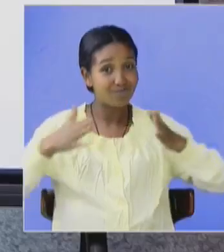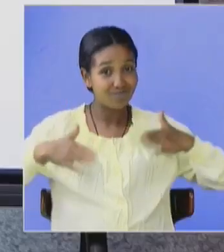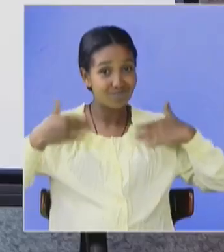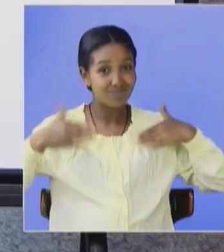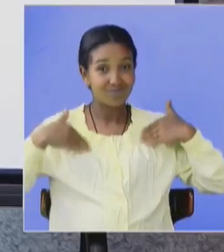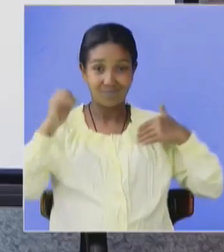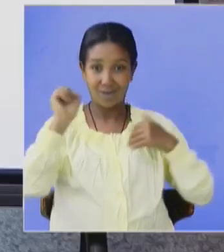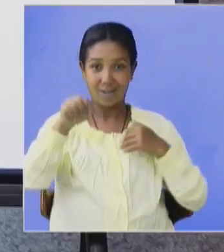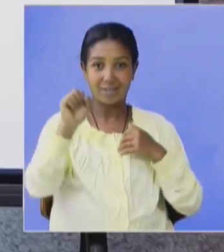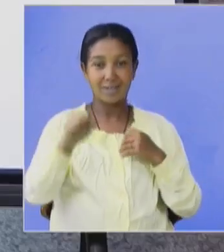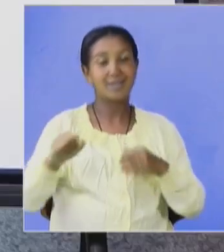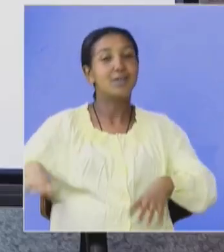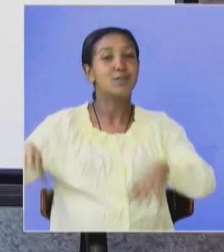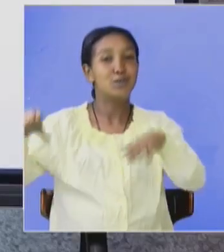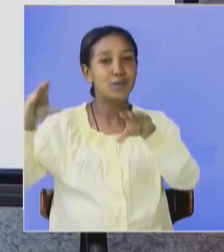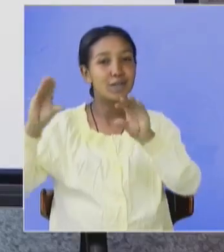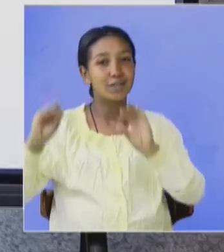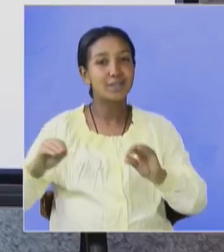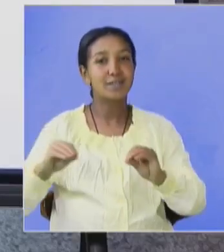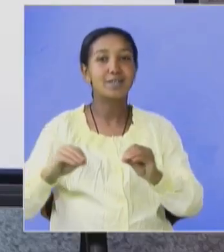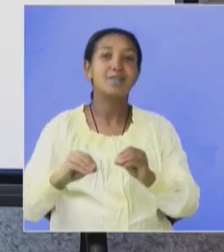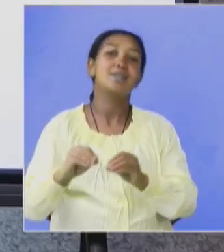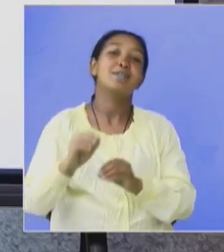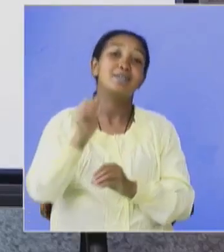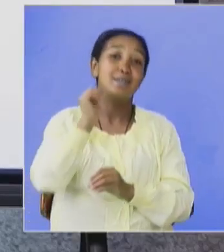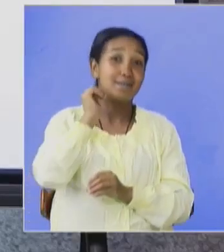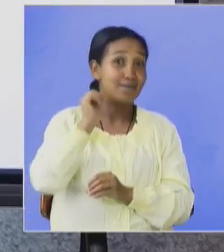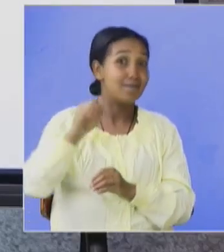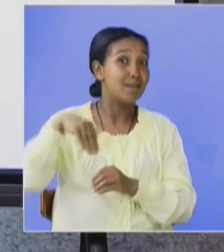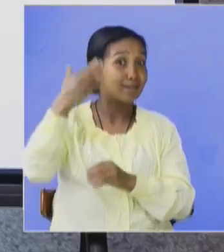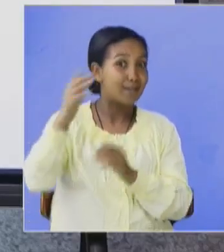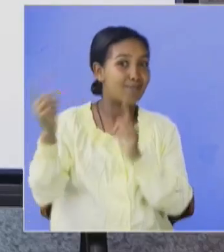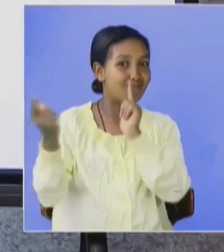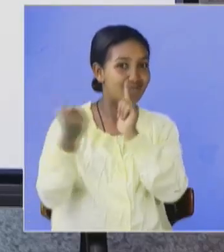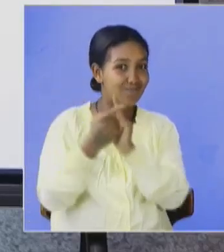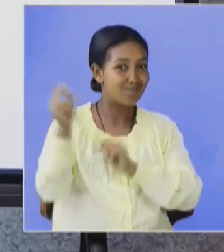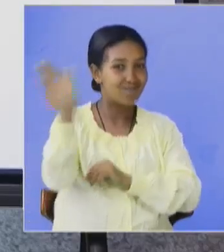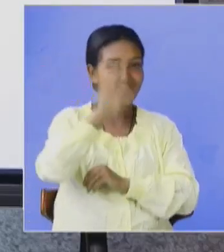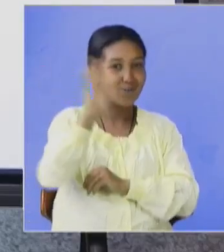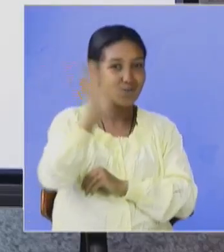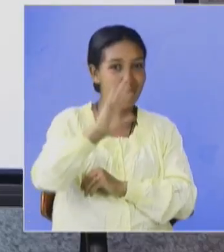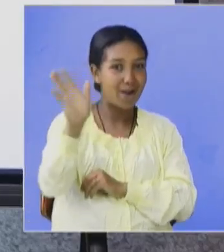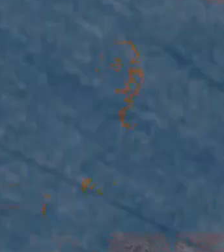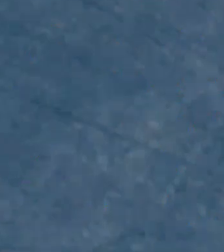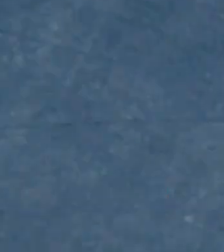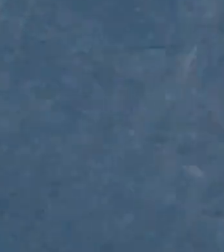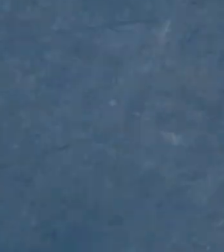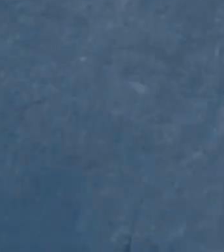lesson. Students, see you next time. Goodbye, students.